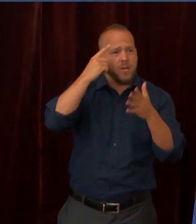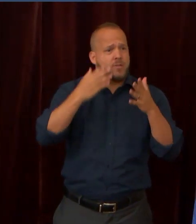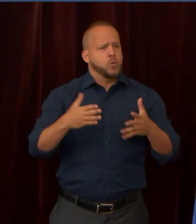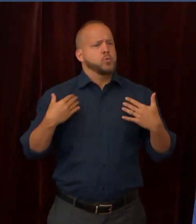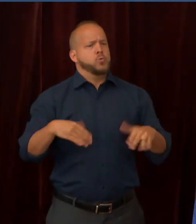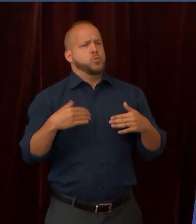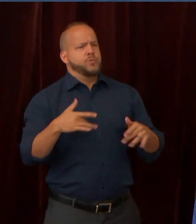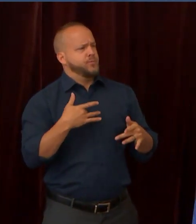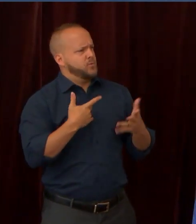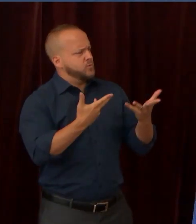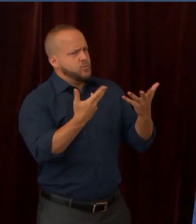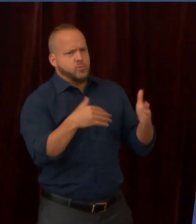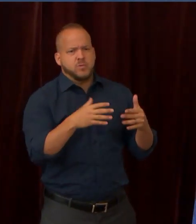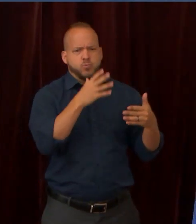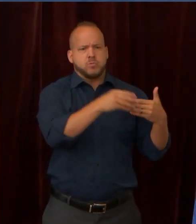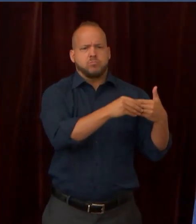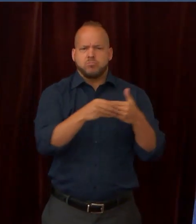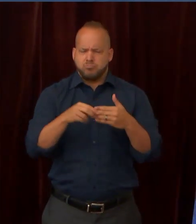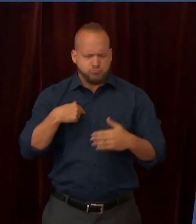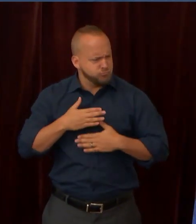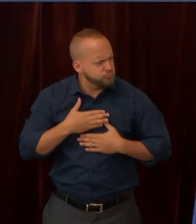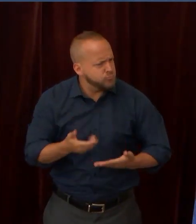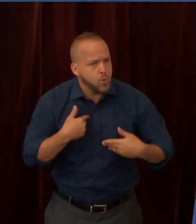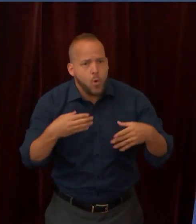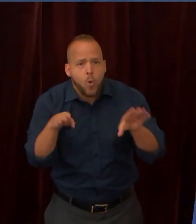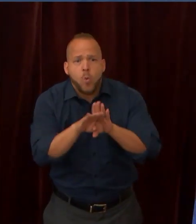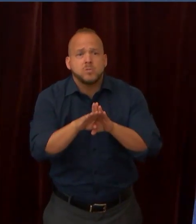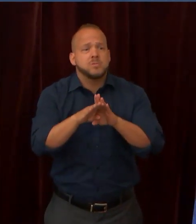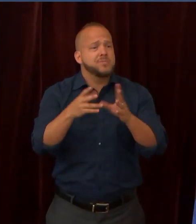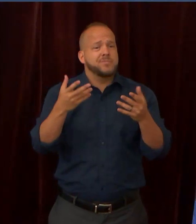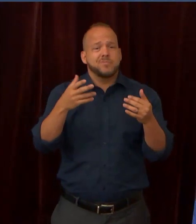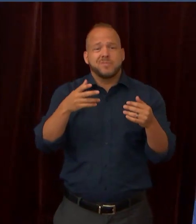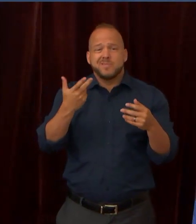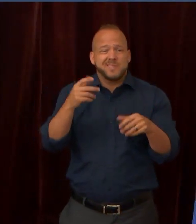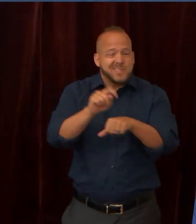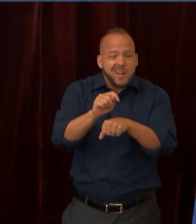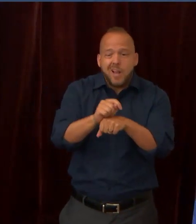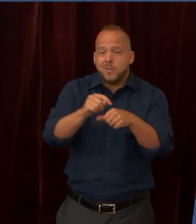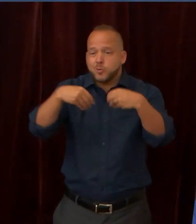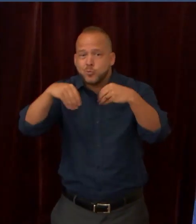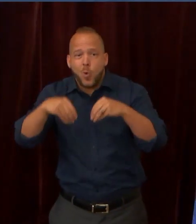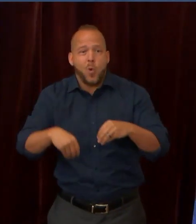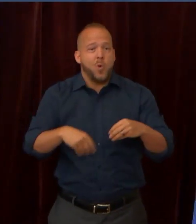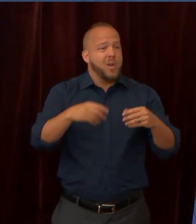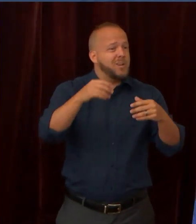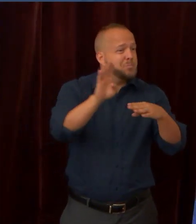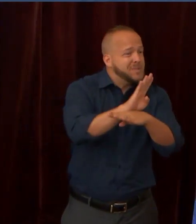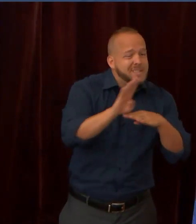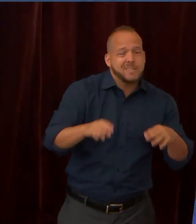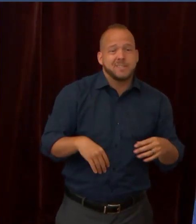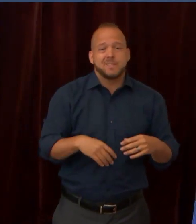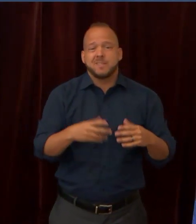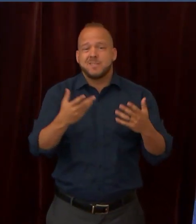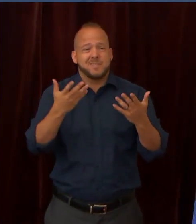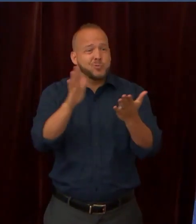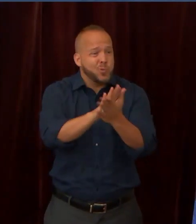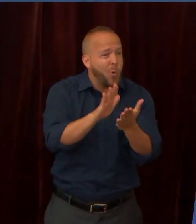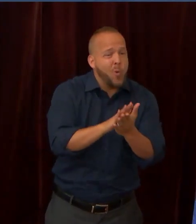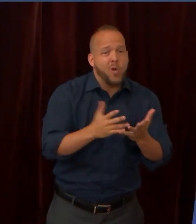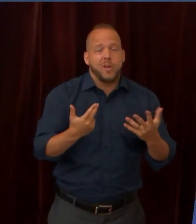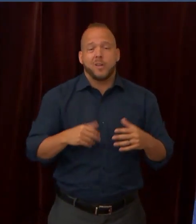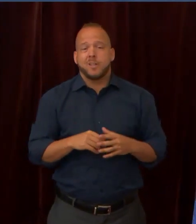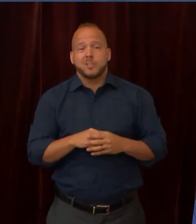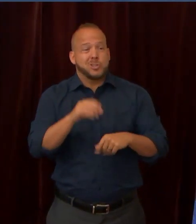closing our businesses, schools, and even houses of worship in order to save the lives of individuals. We may not know them personally, irrespective of who they